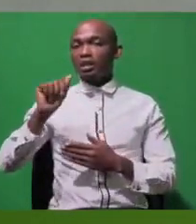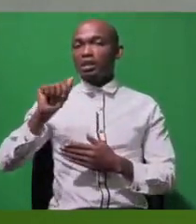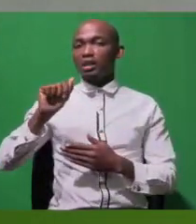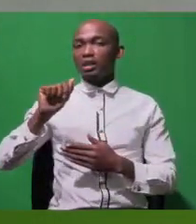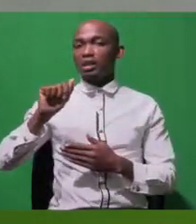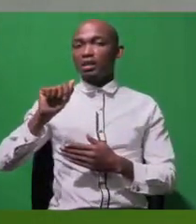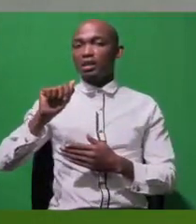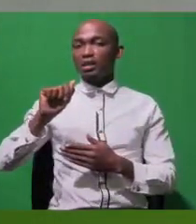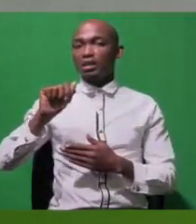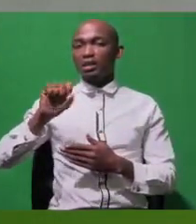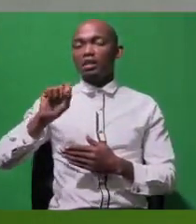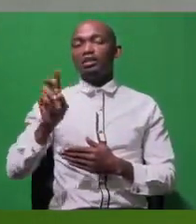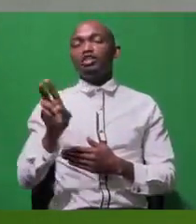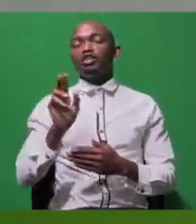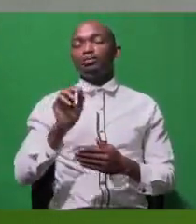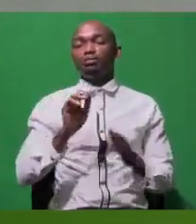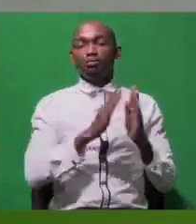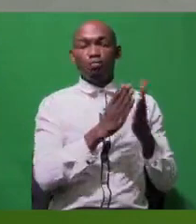amount